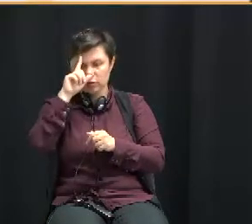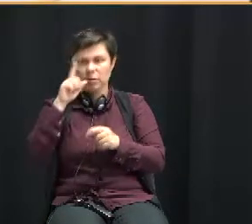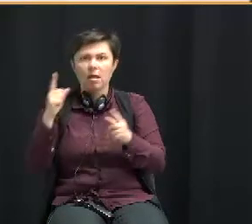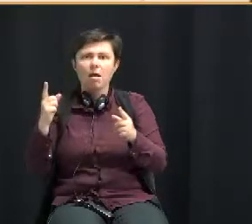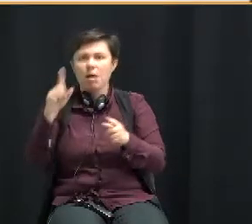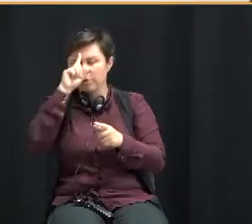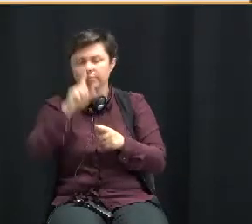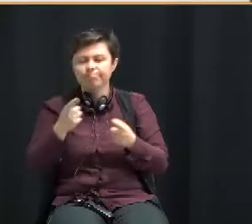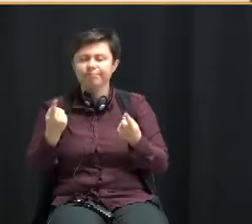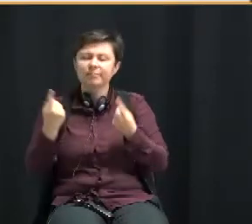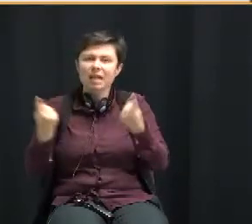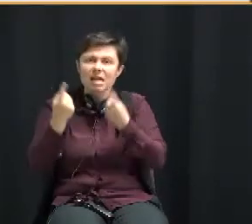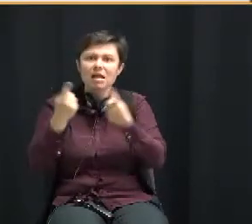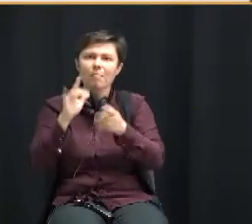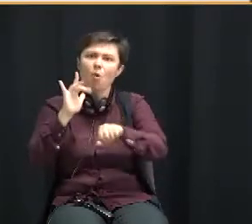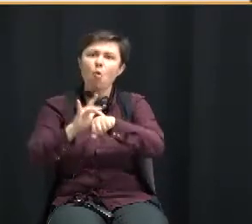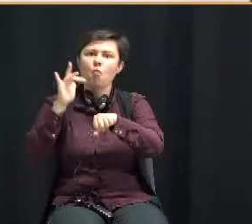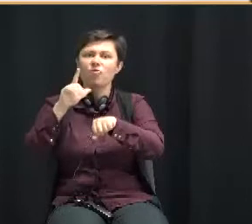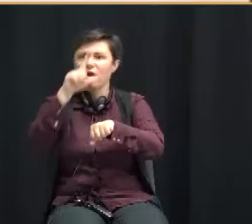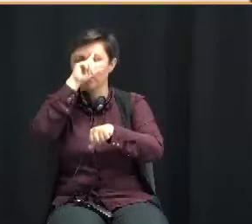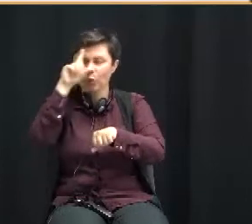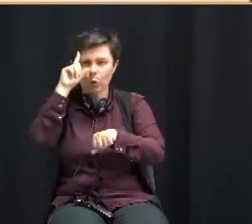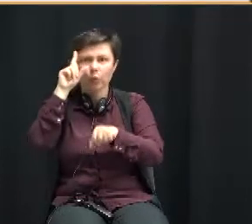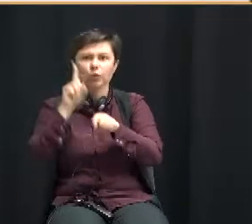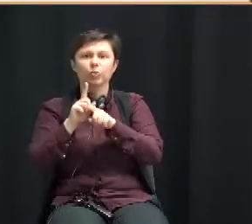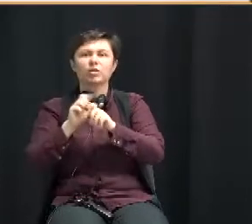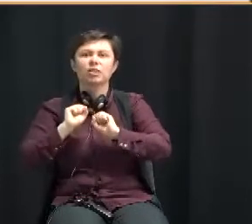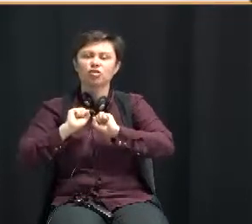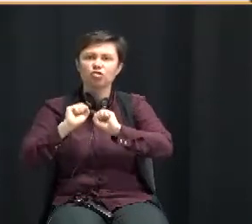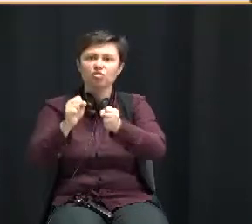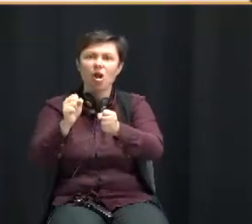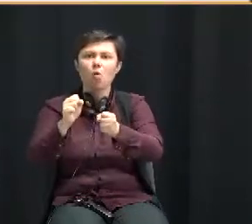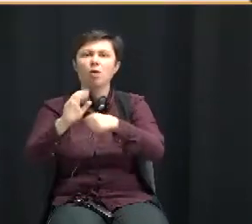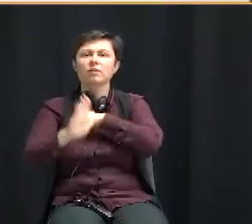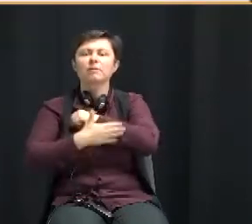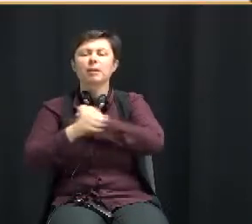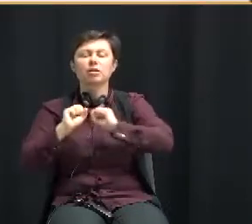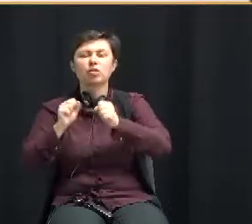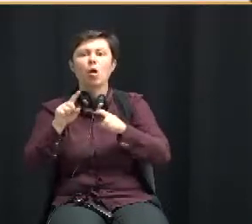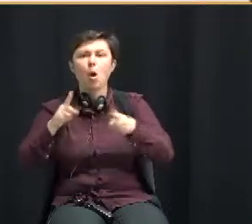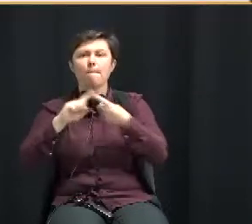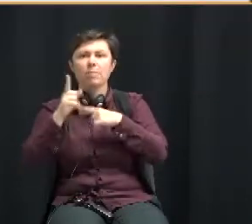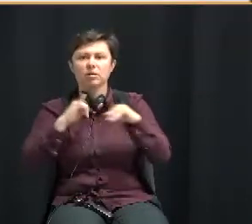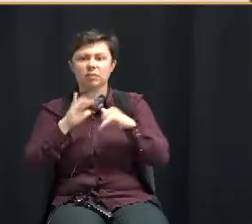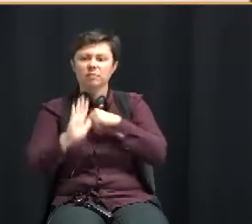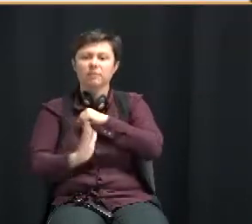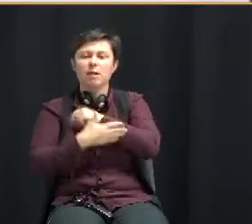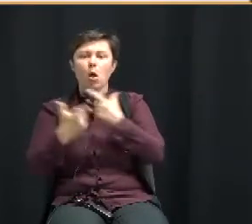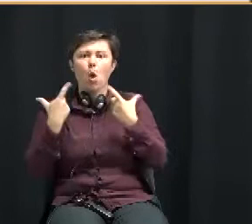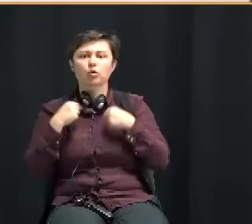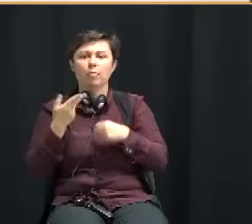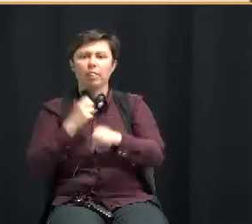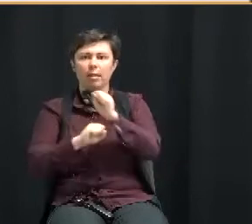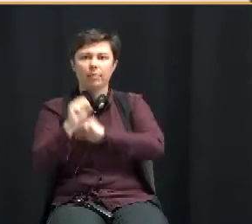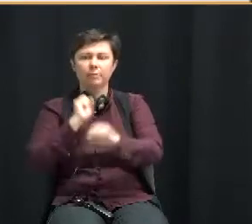social campaigns that will sensitize society to this problem, and activities of